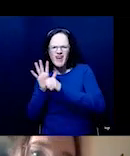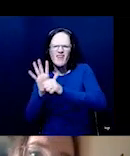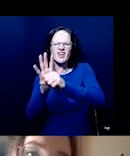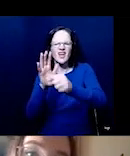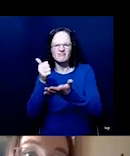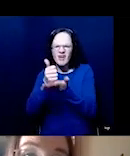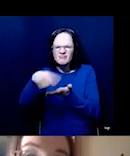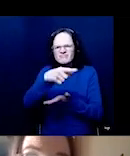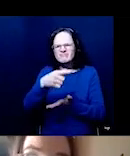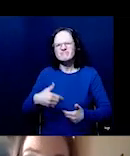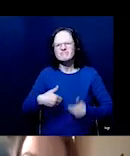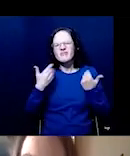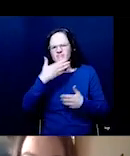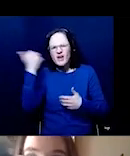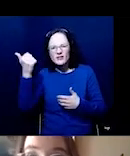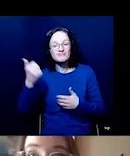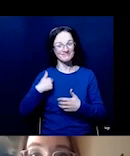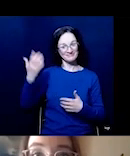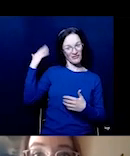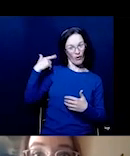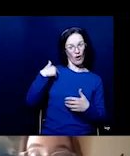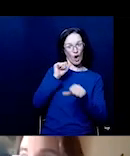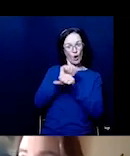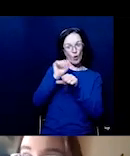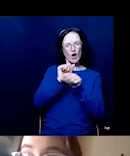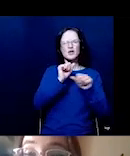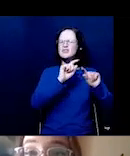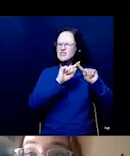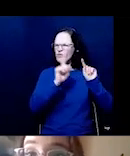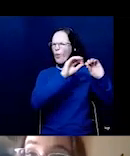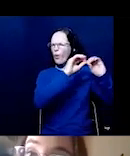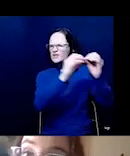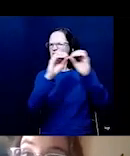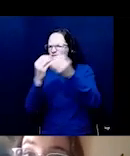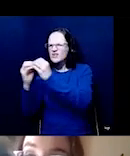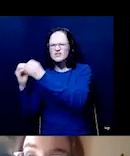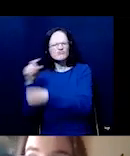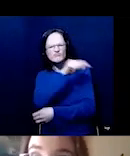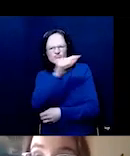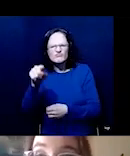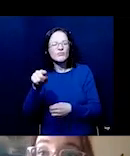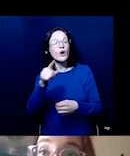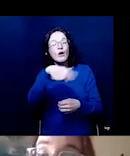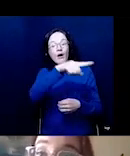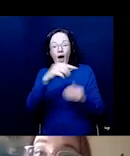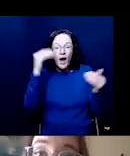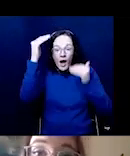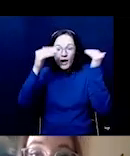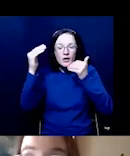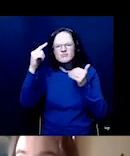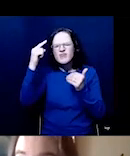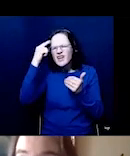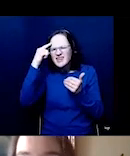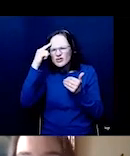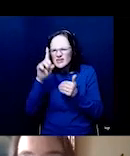yeah, I worked in many organizations for persons with disabilities. I worked a lot with adults having intellectual disabilities or adults